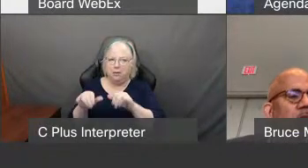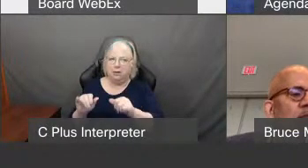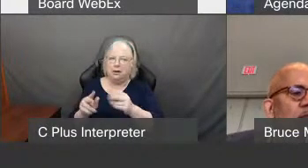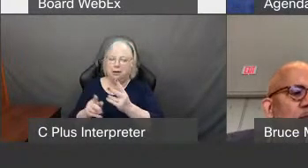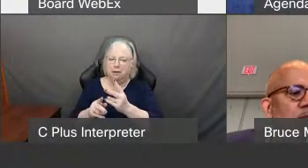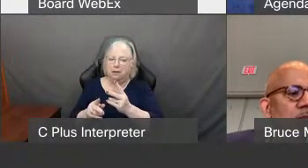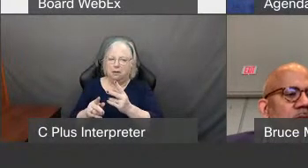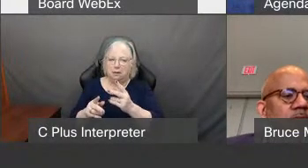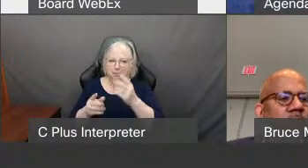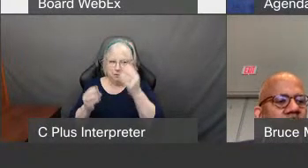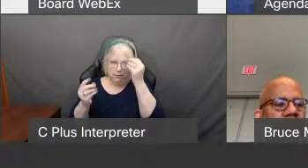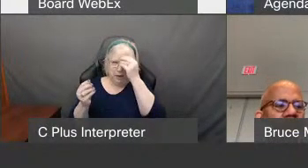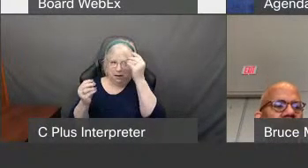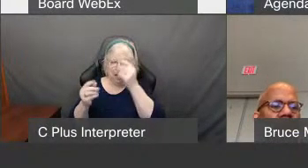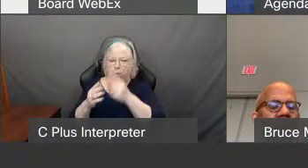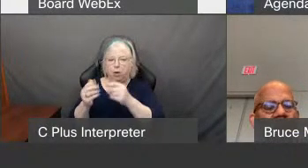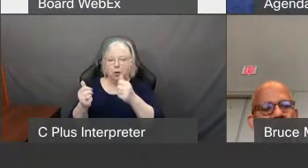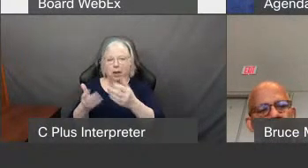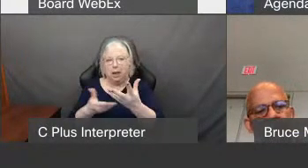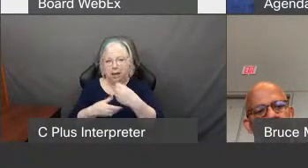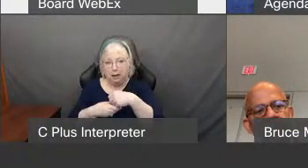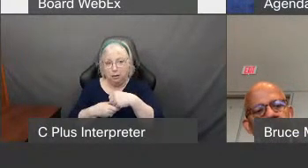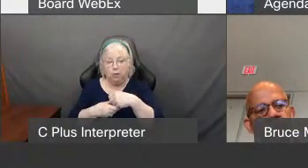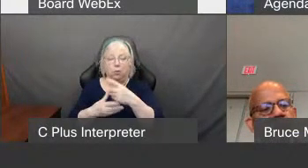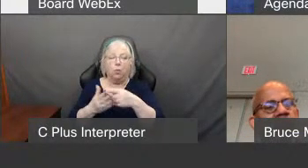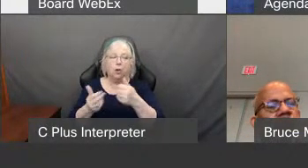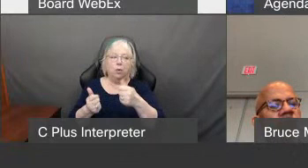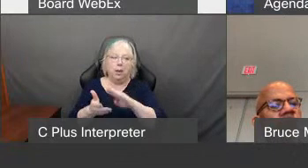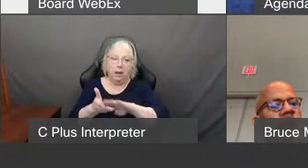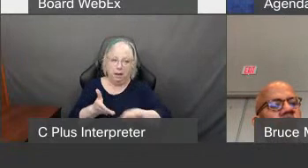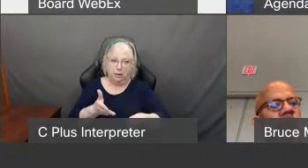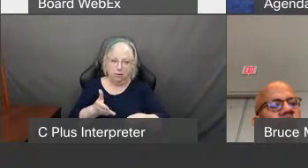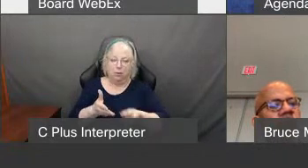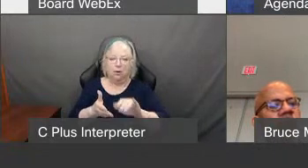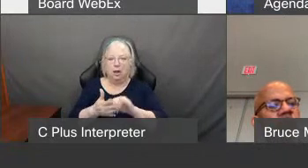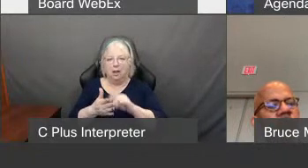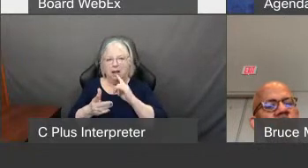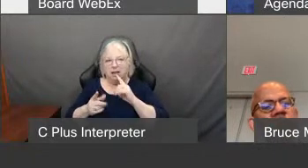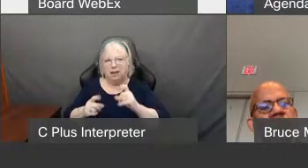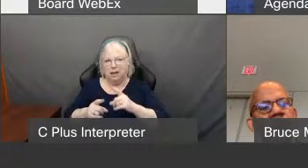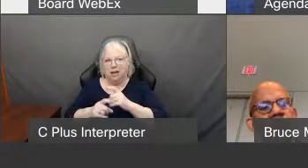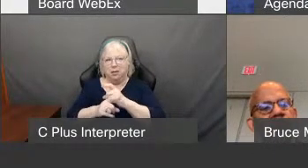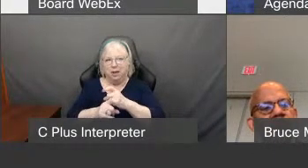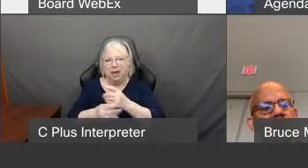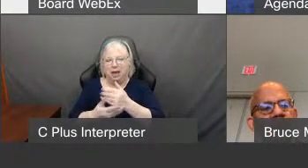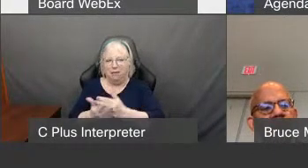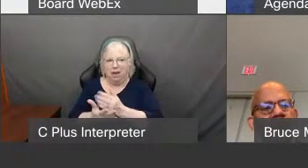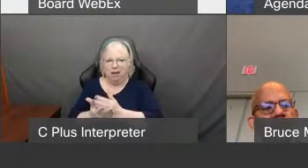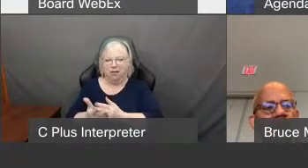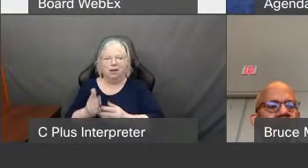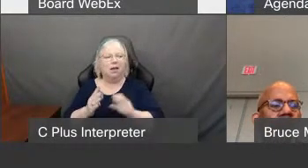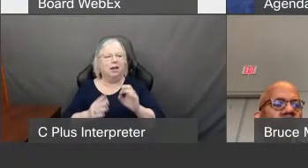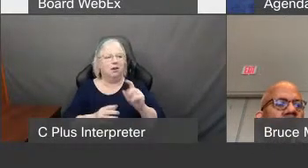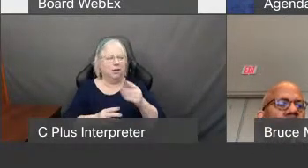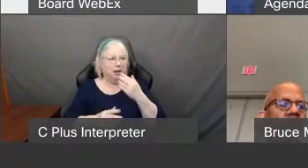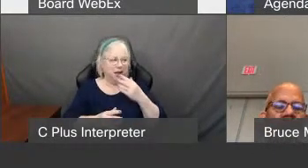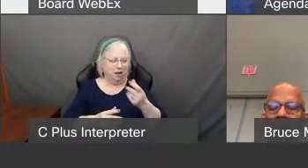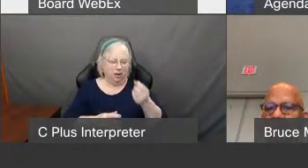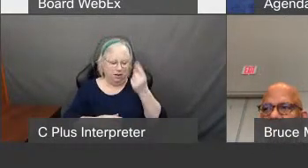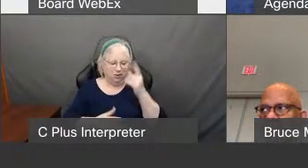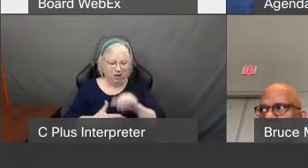you include and exclude. And so that's where the complicating factors come in. Okay. Thank you. I understand